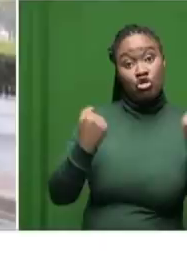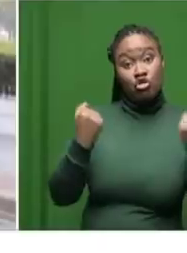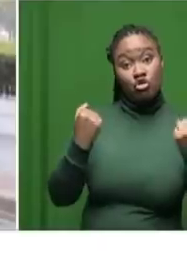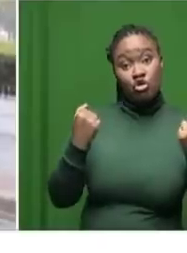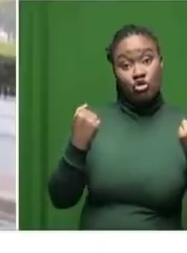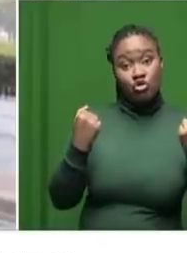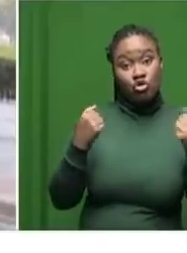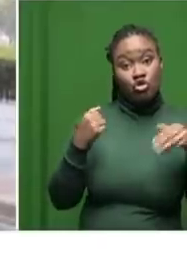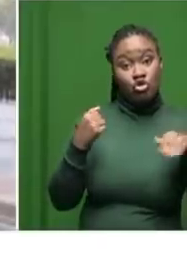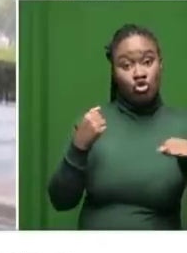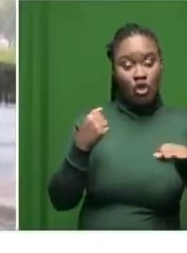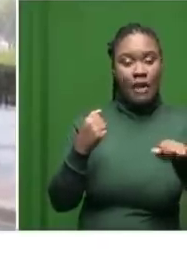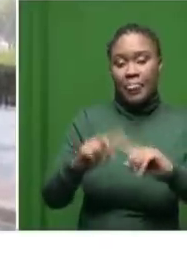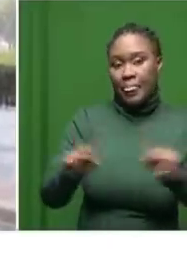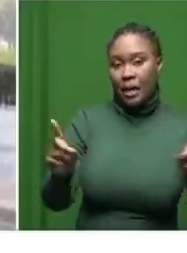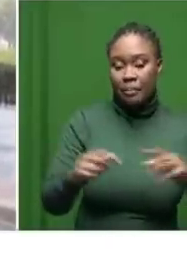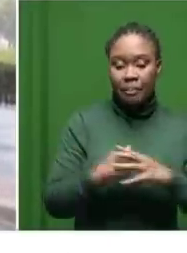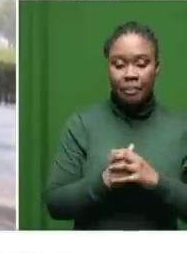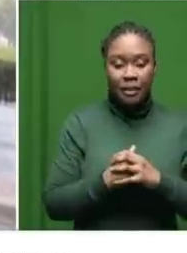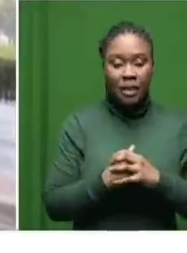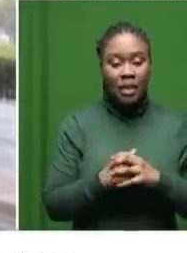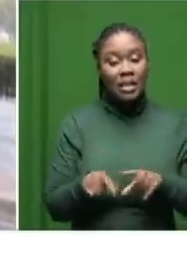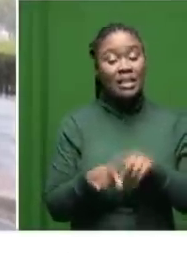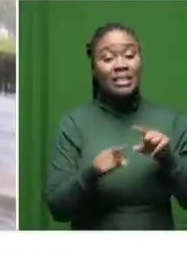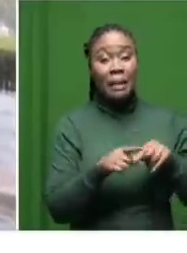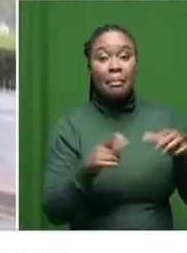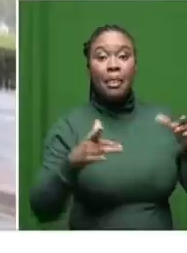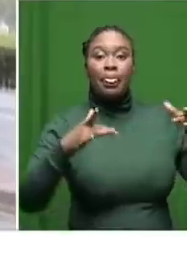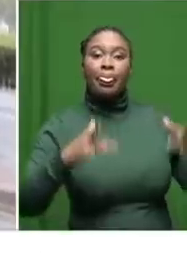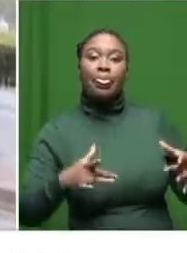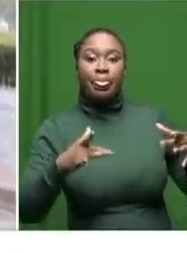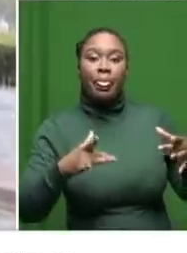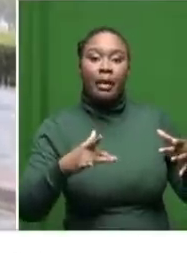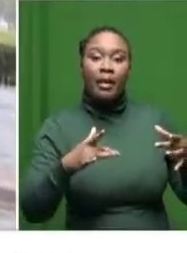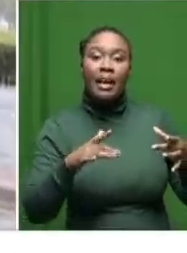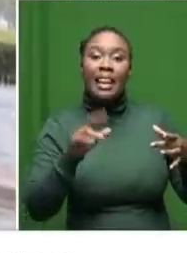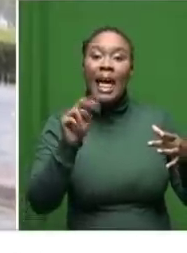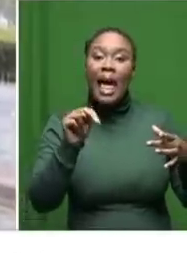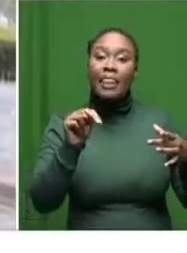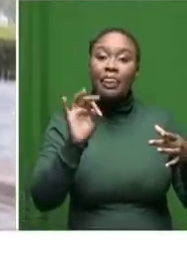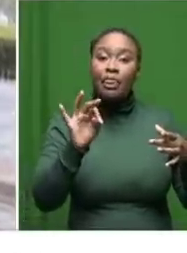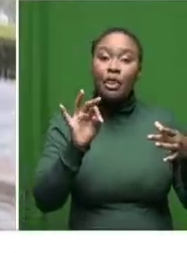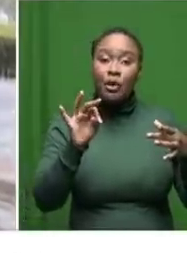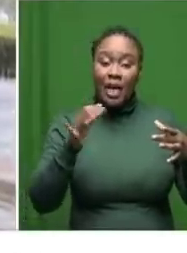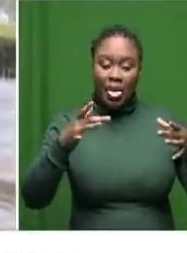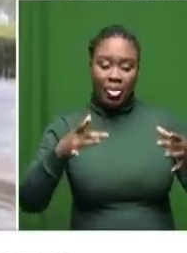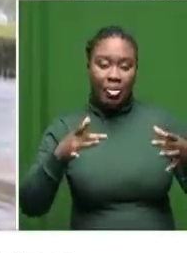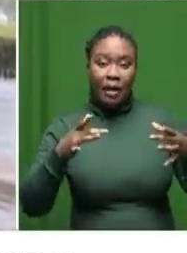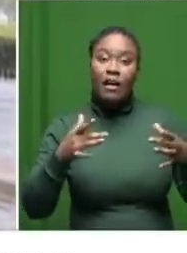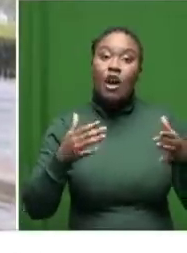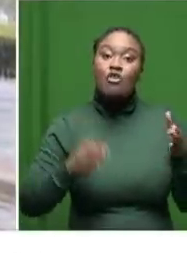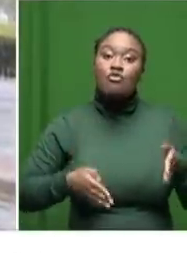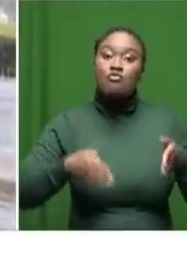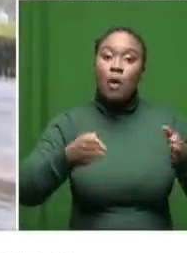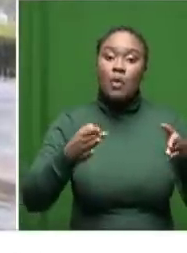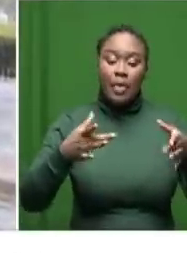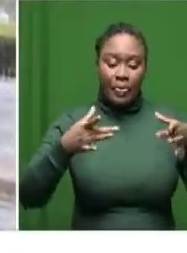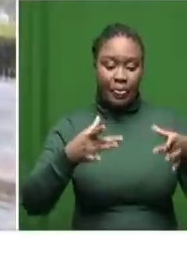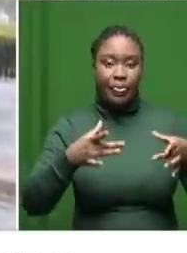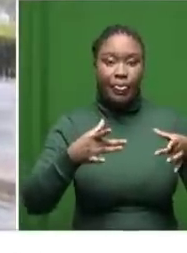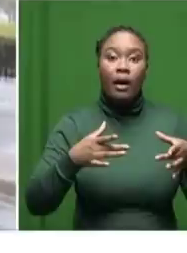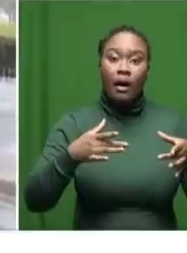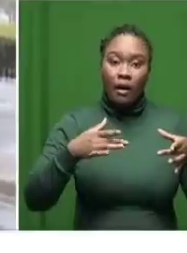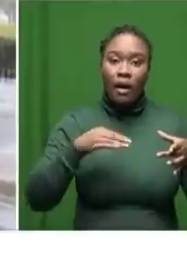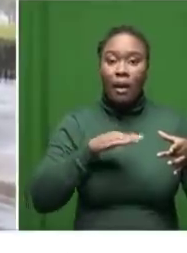reports that there's a sinkhole in the N3 near the Peace Valley area or Cliffdale